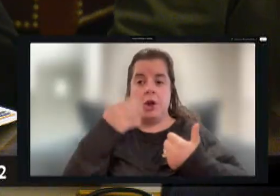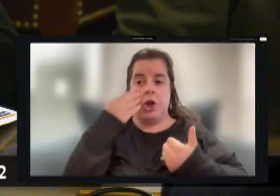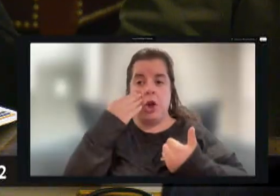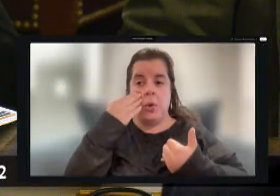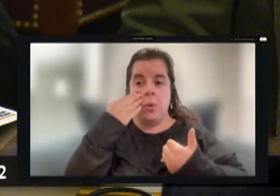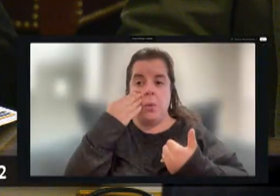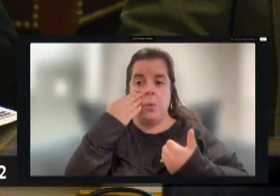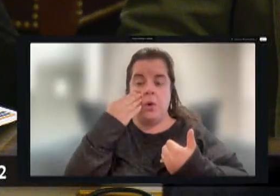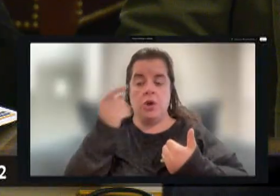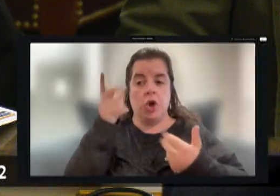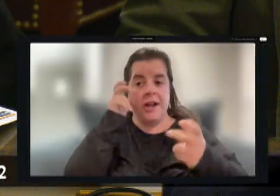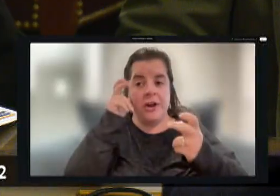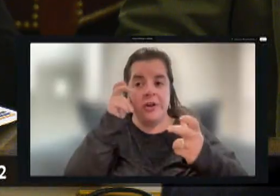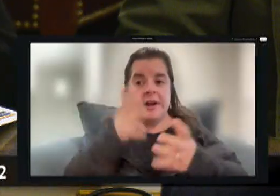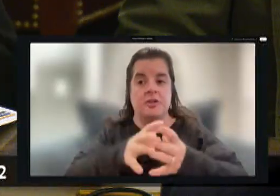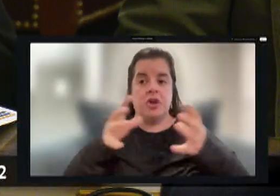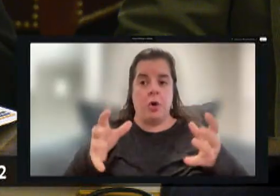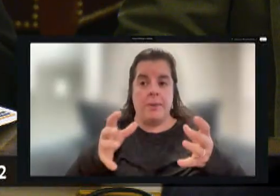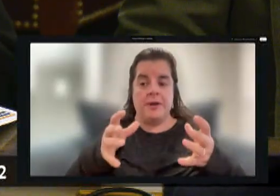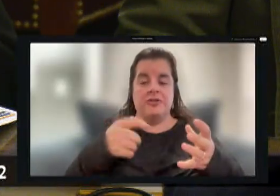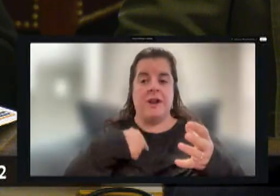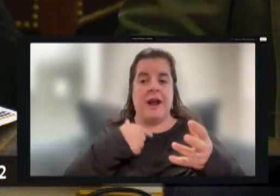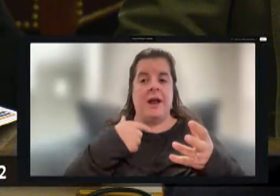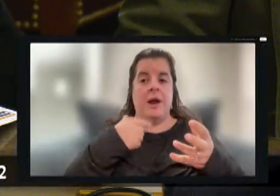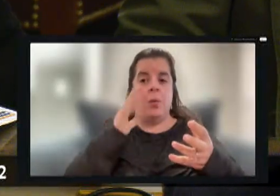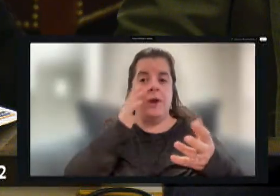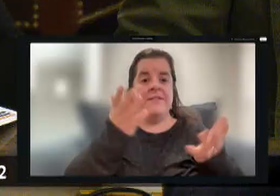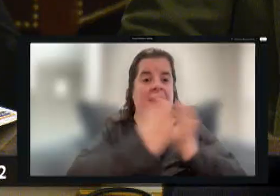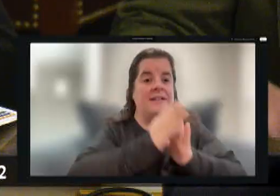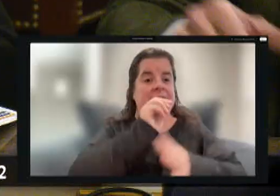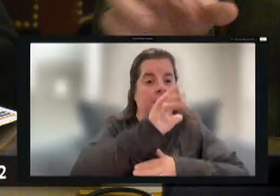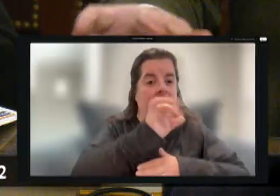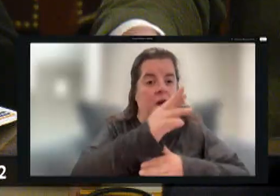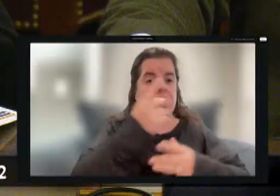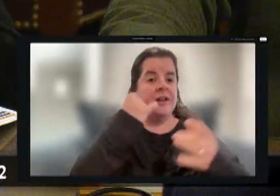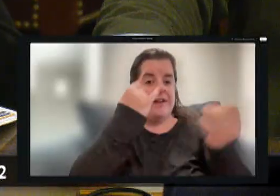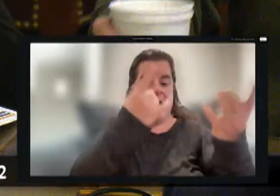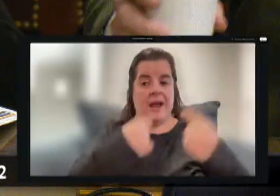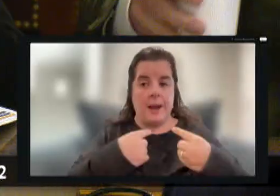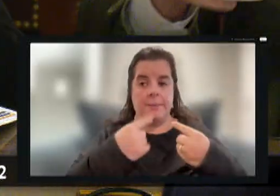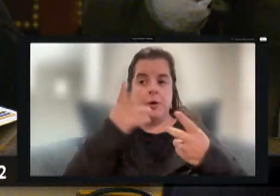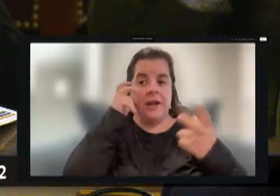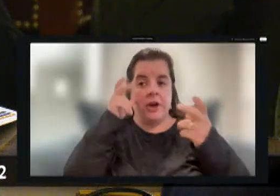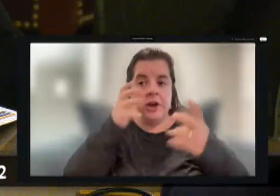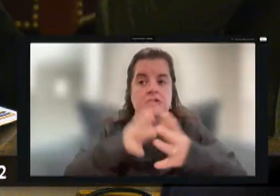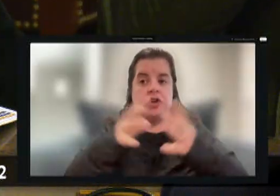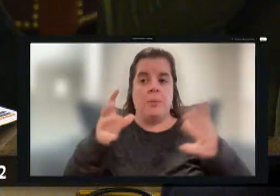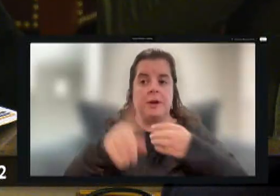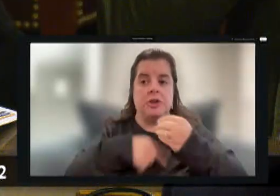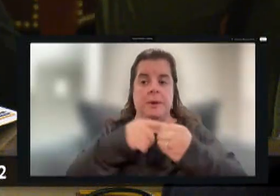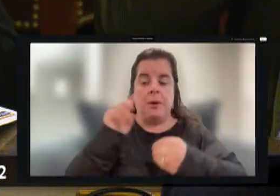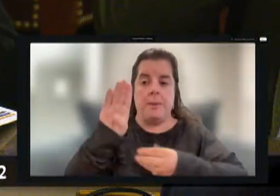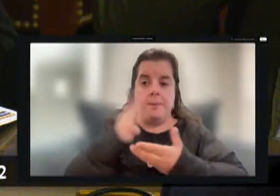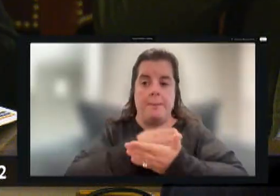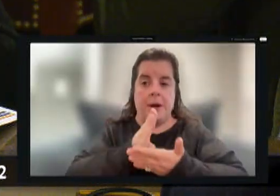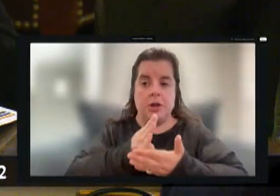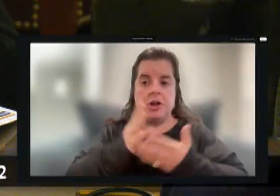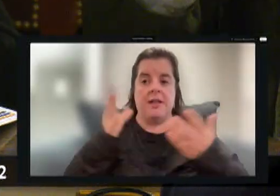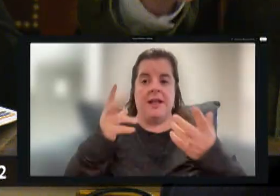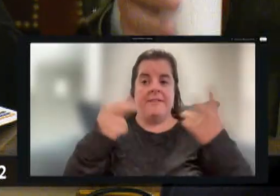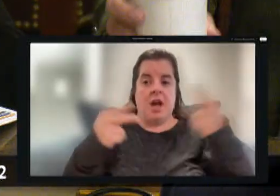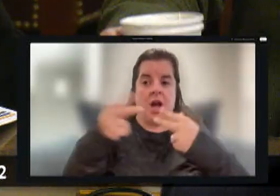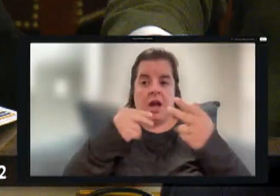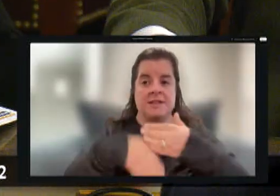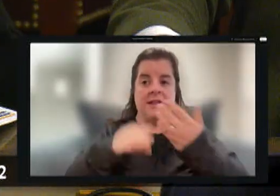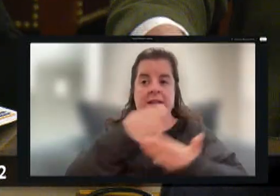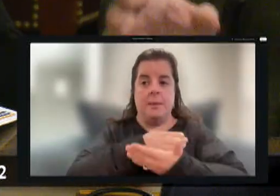hearing all these things, and this is what I would have asked the mayor had he been here. You're hearing all these things about the budget, and there's a lot of cuts in the mayor's office.